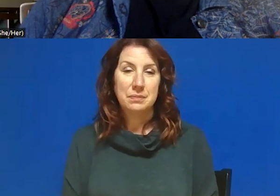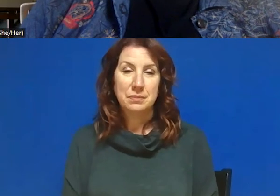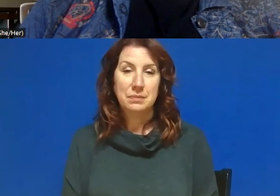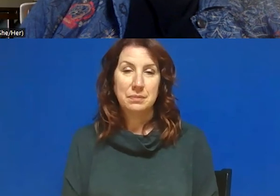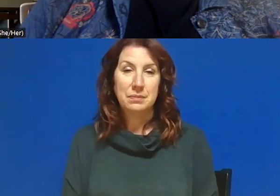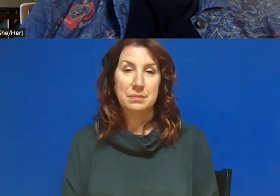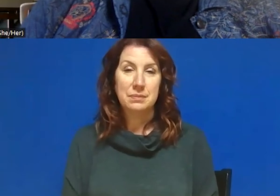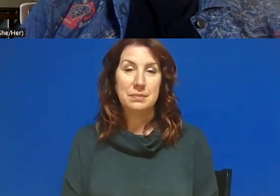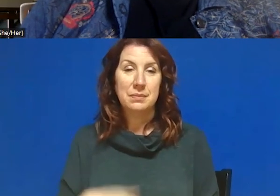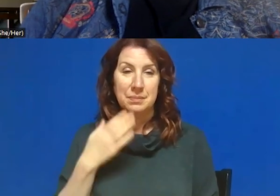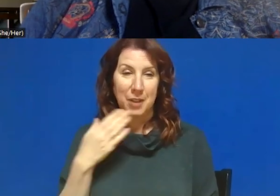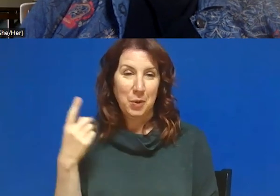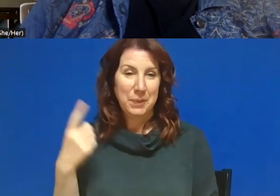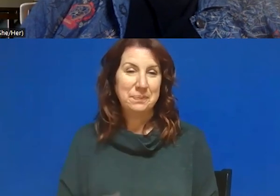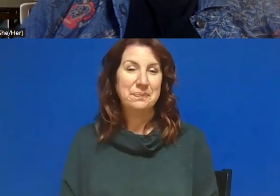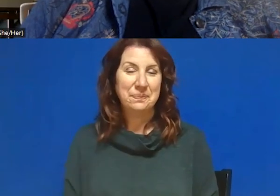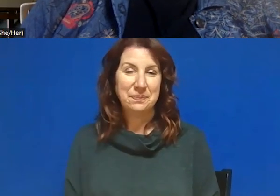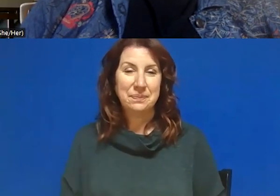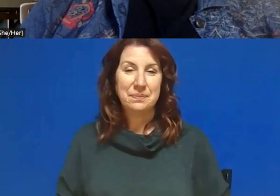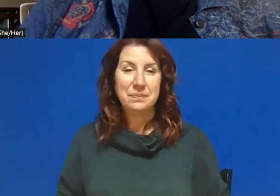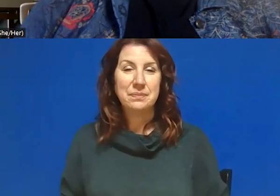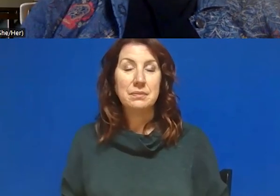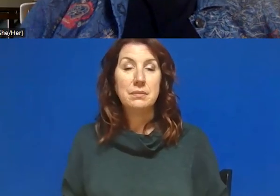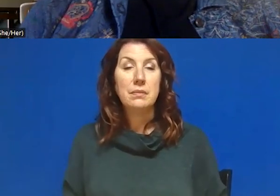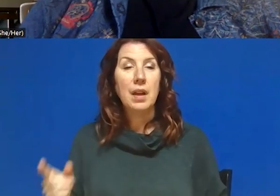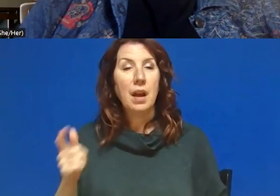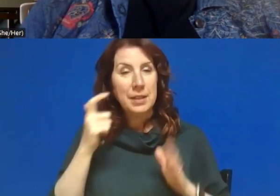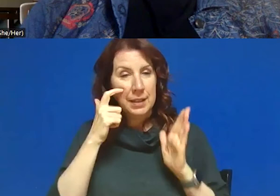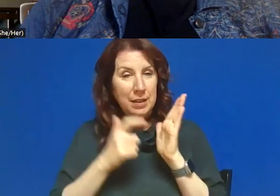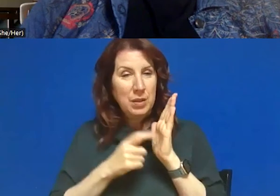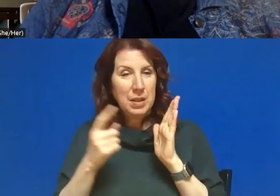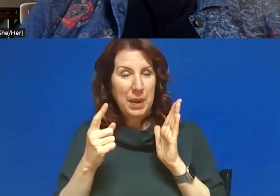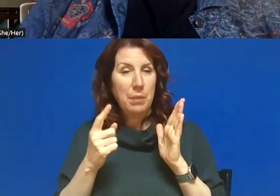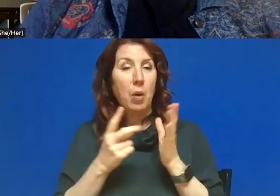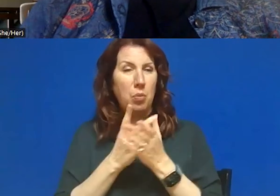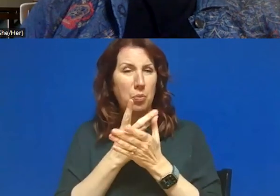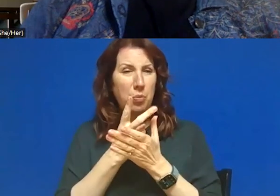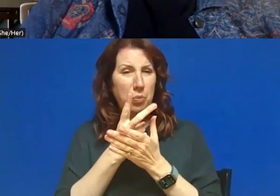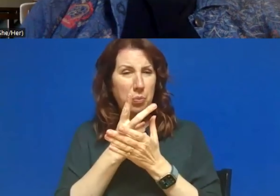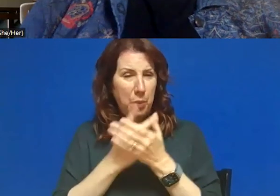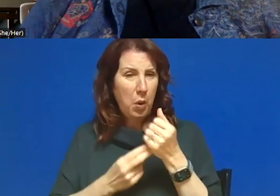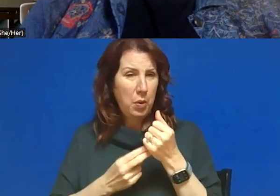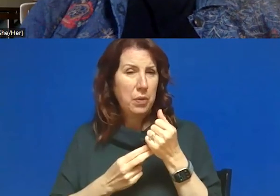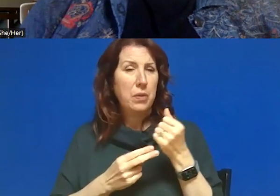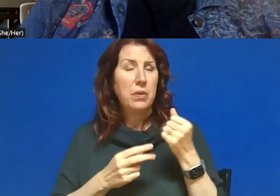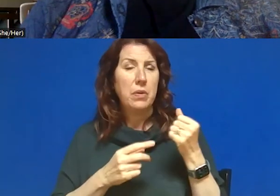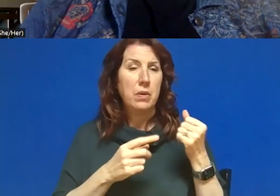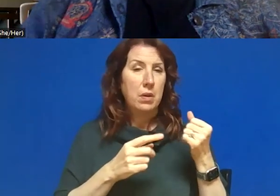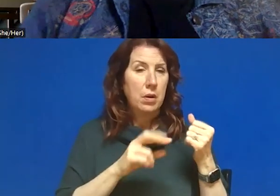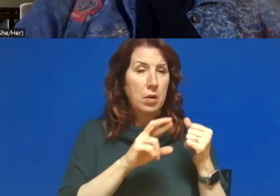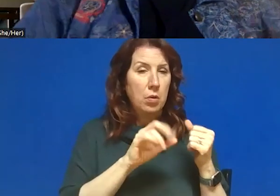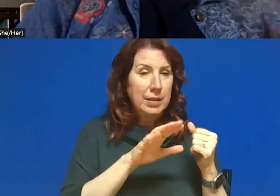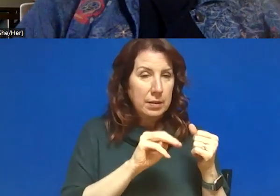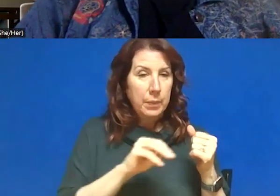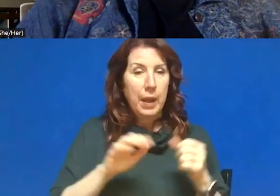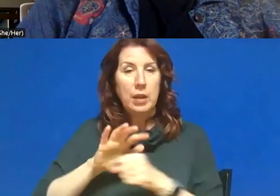That's a good one. Yeah. You know, I saw, I wasn't sure, something about the twin pandemic. I guess you've talked a little about Yes, right. Yeah. She already